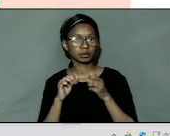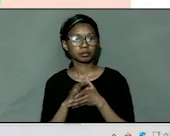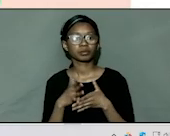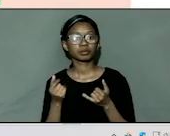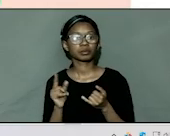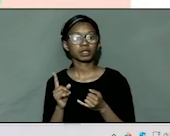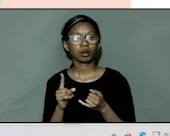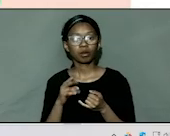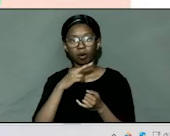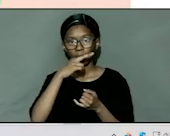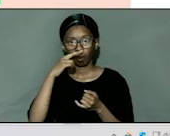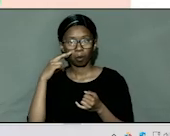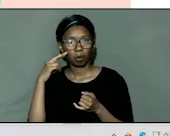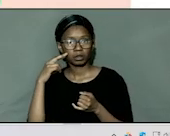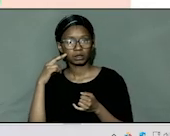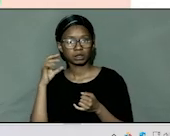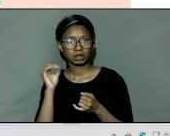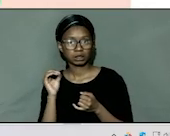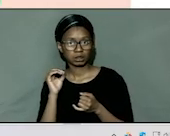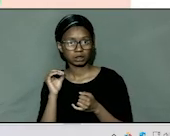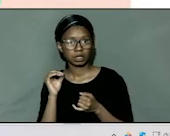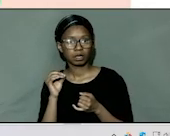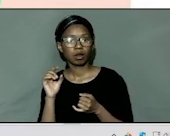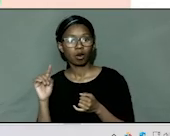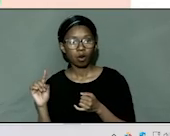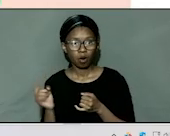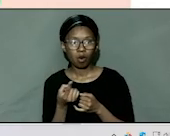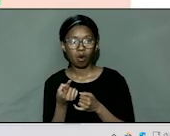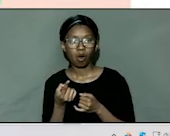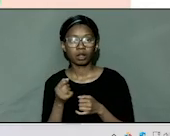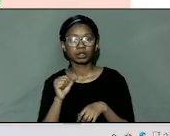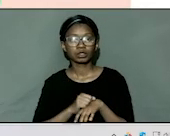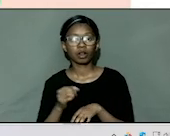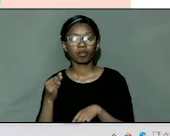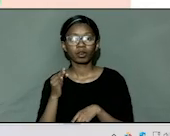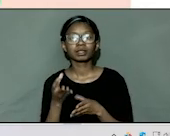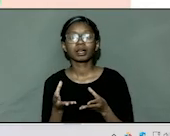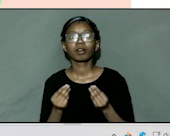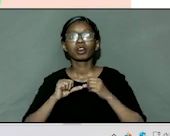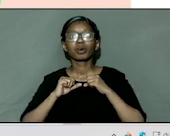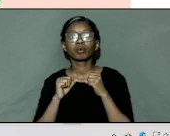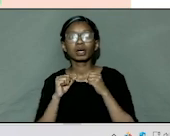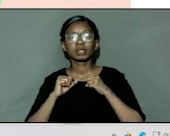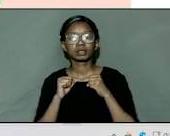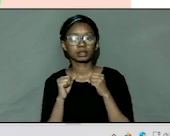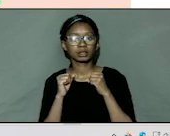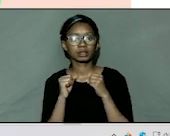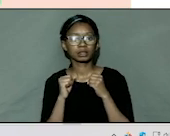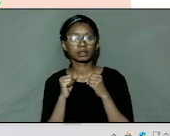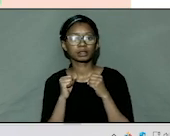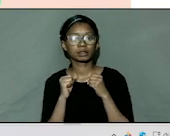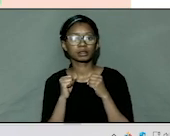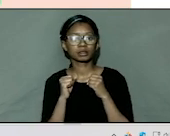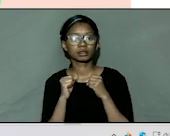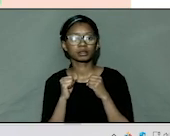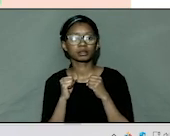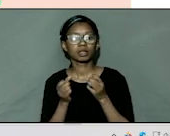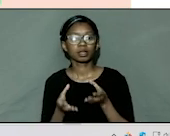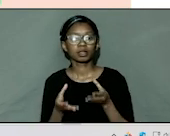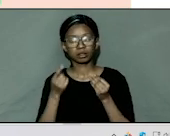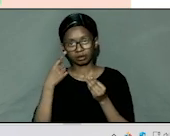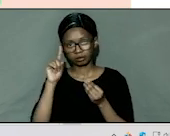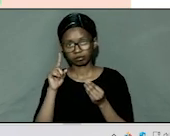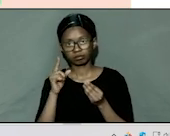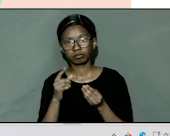state? All stoneflies had what? Wings originally, and we got that correct. Ne? Well done, ladies